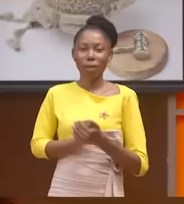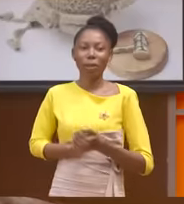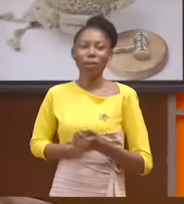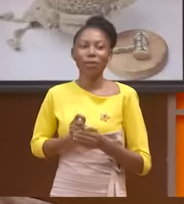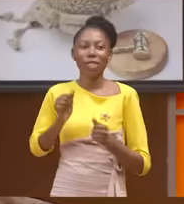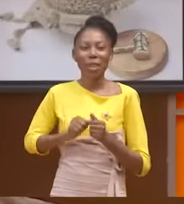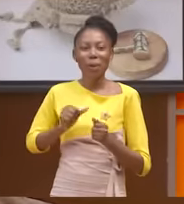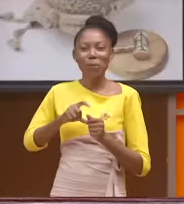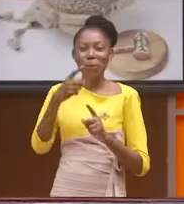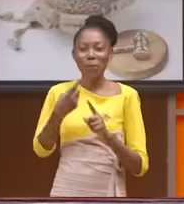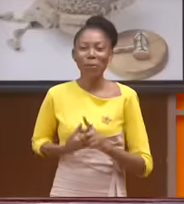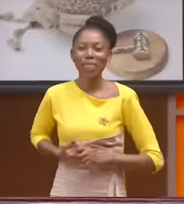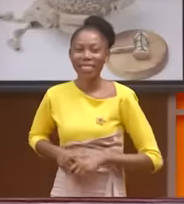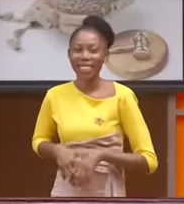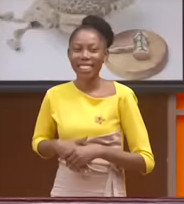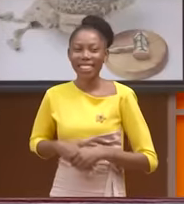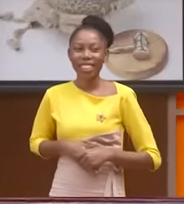10,000 a month.